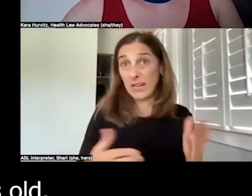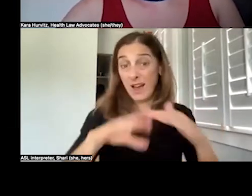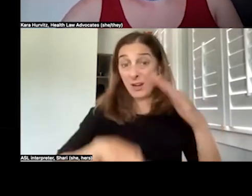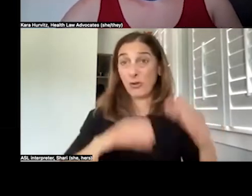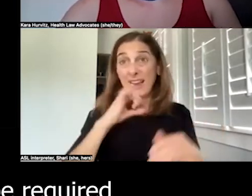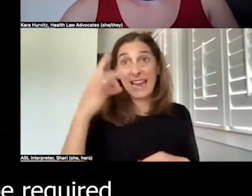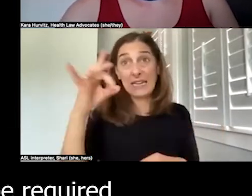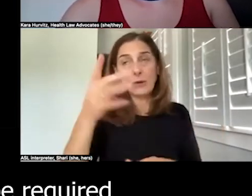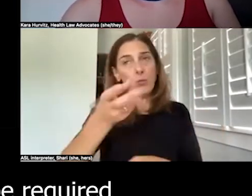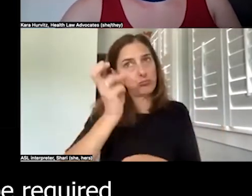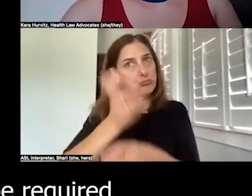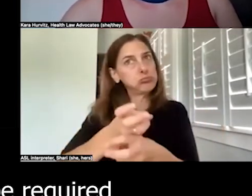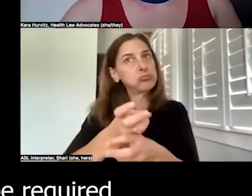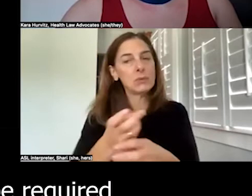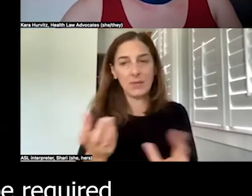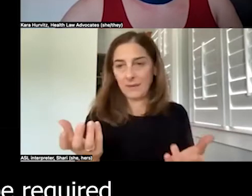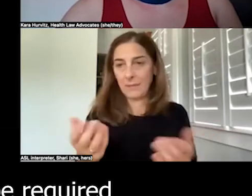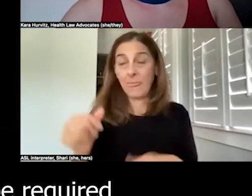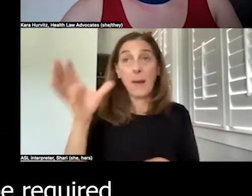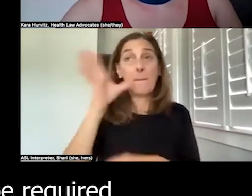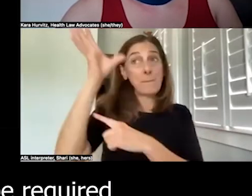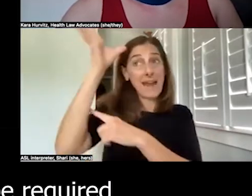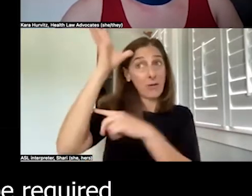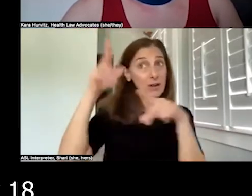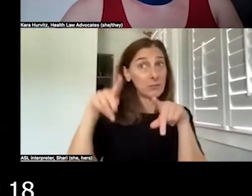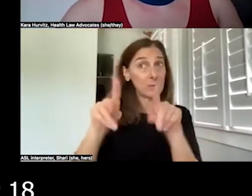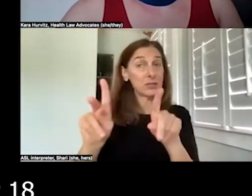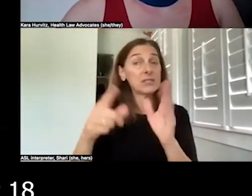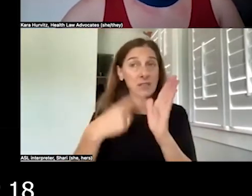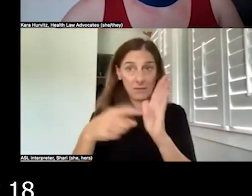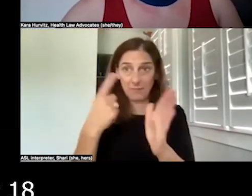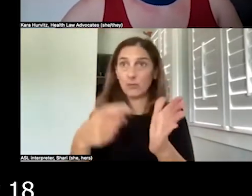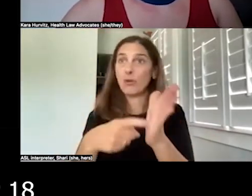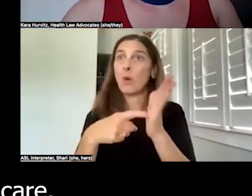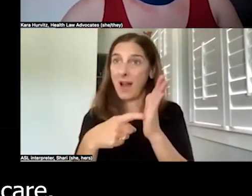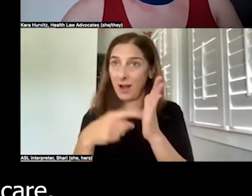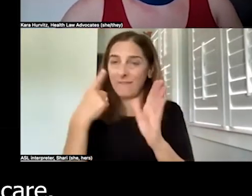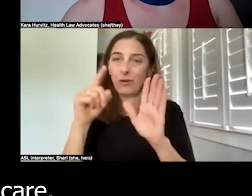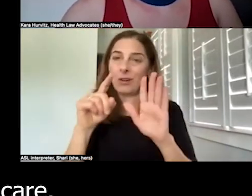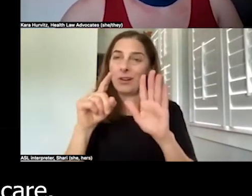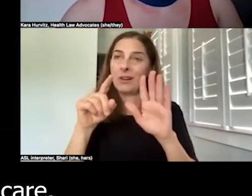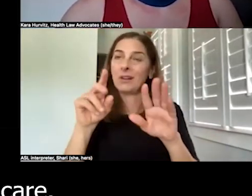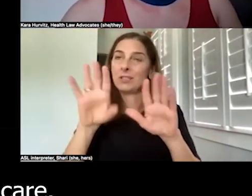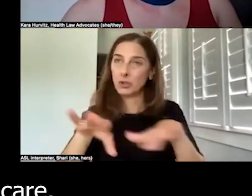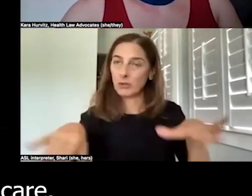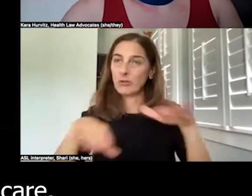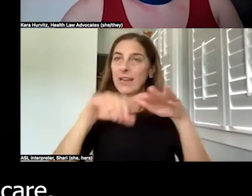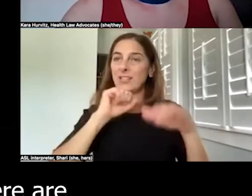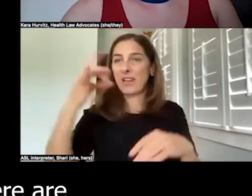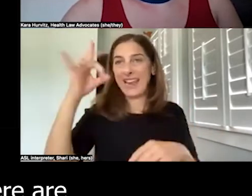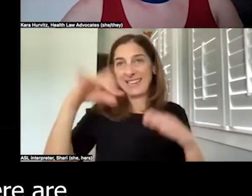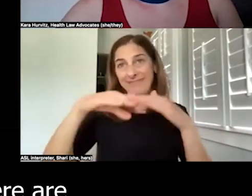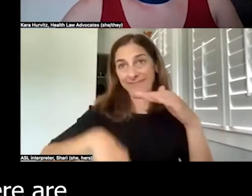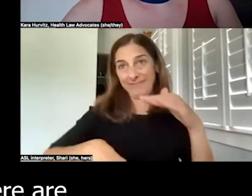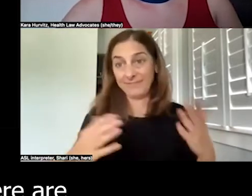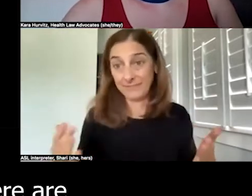old. Similarly, parental consent may be required for someone who is under 18 for certain types of medical care.